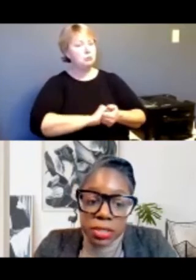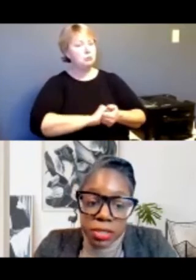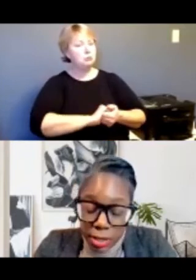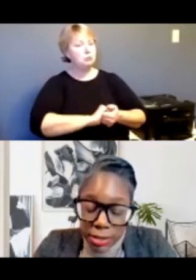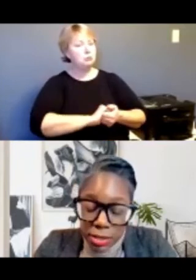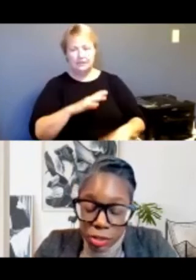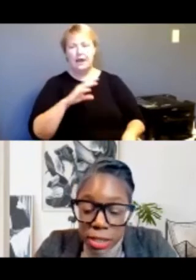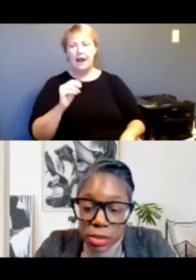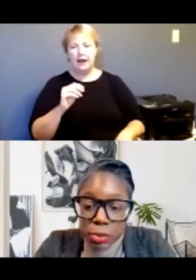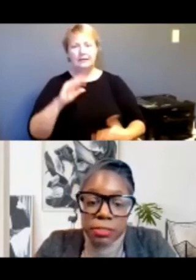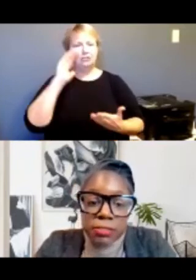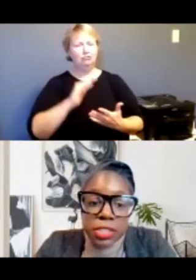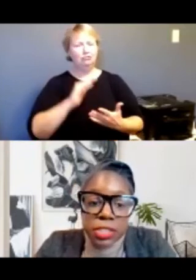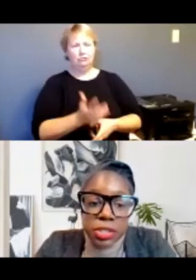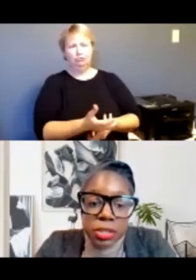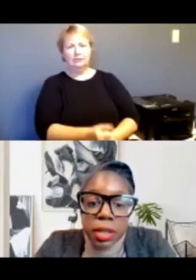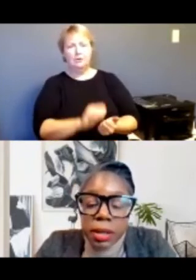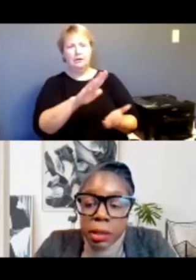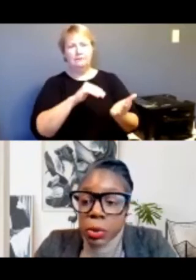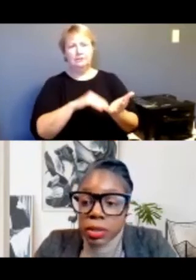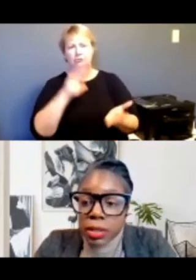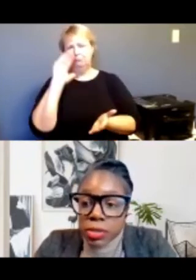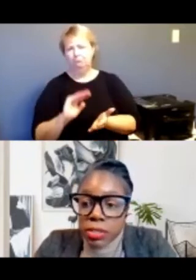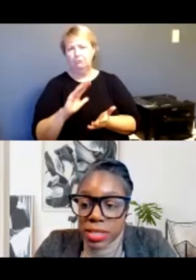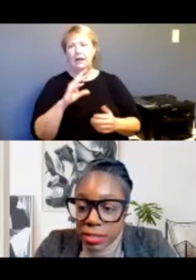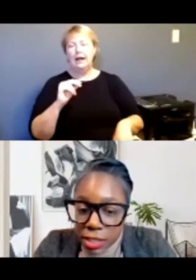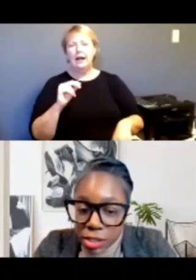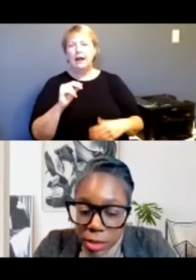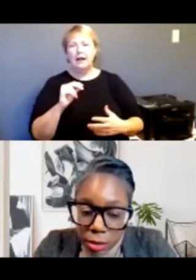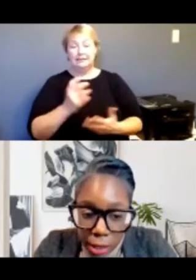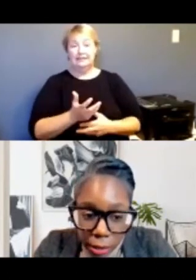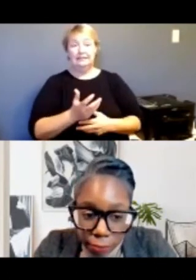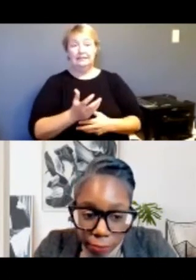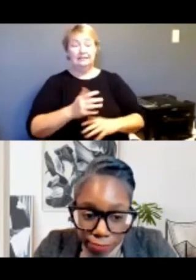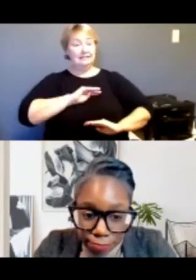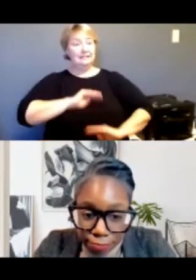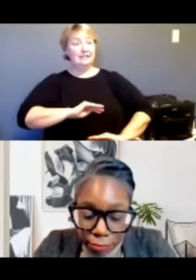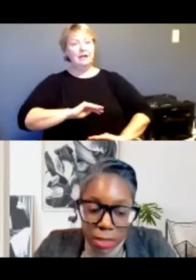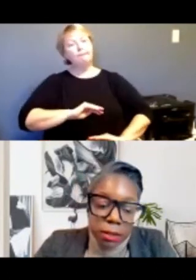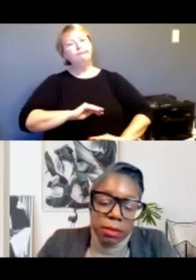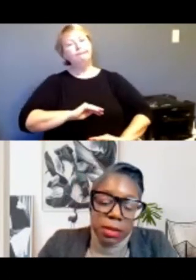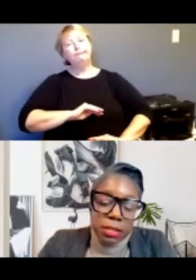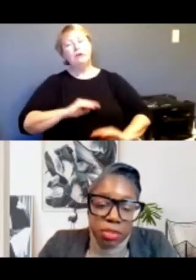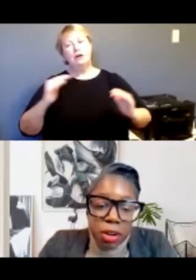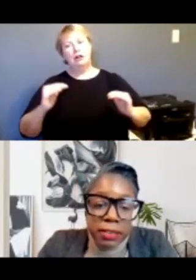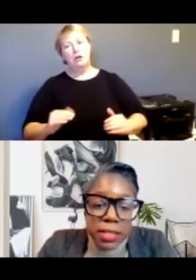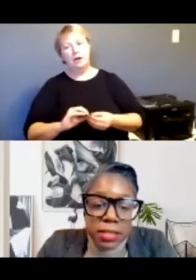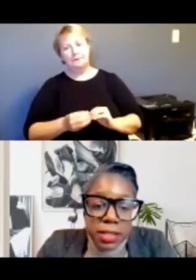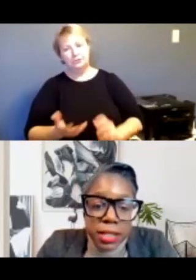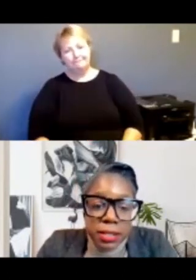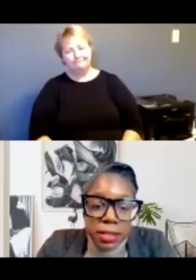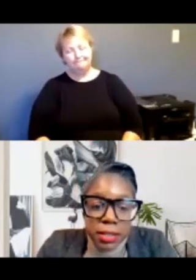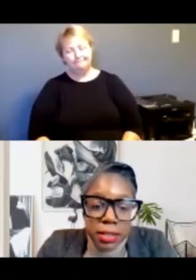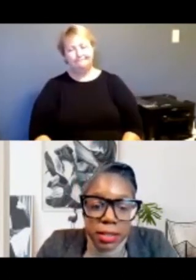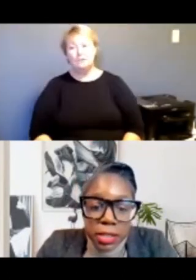decreased sense of trust with their physicians, and lower levels of satisfaction with their care. There's strong evidence